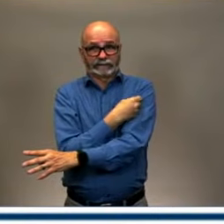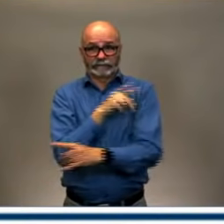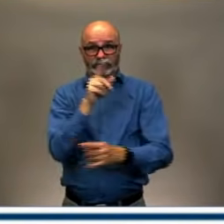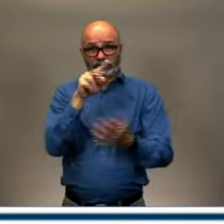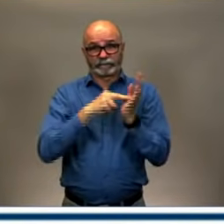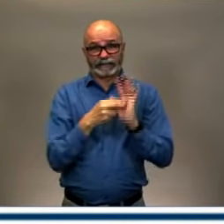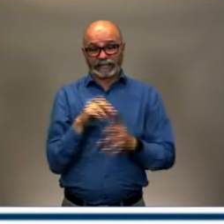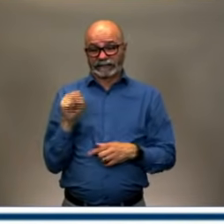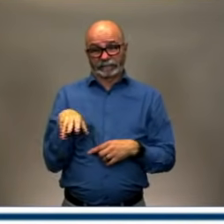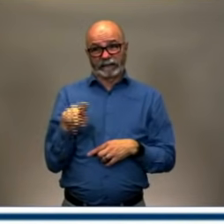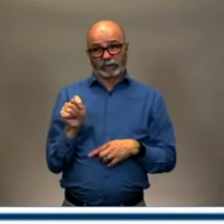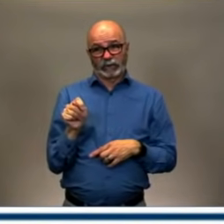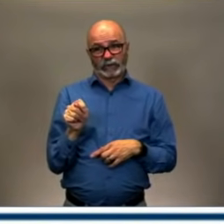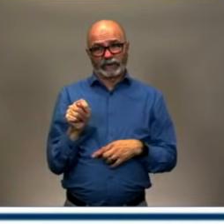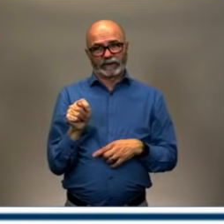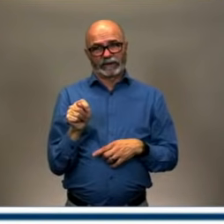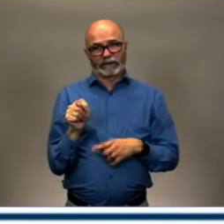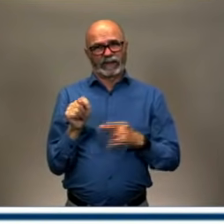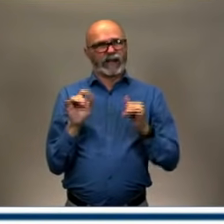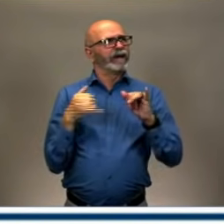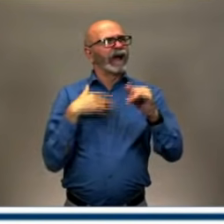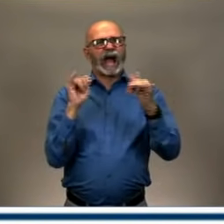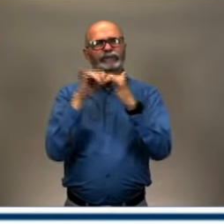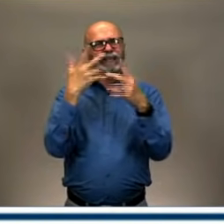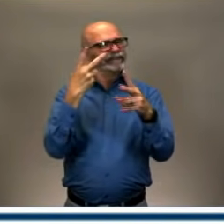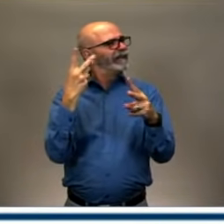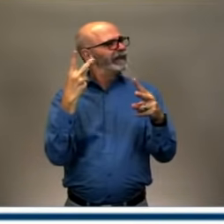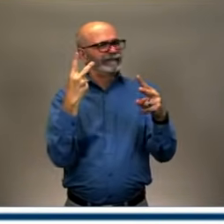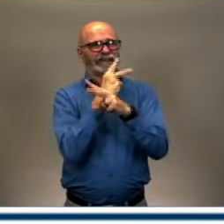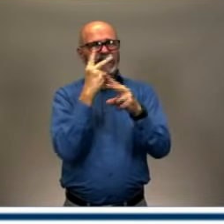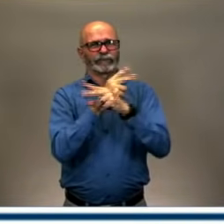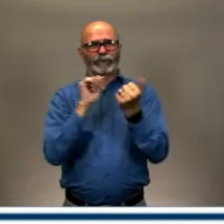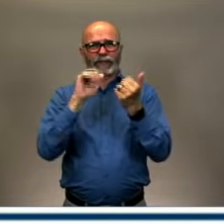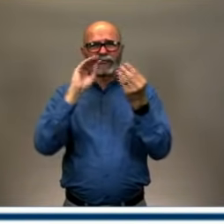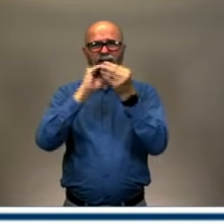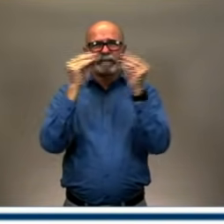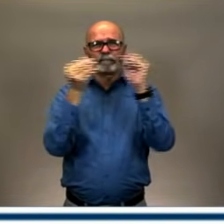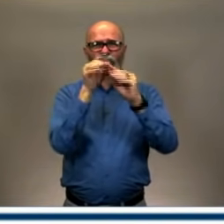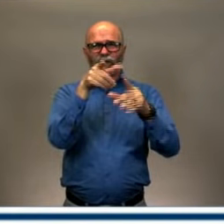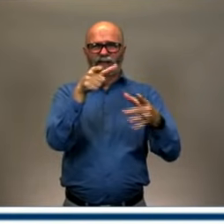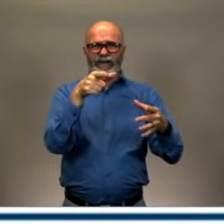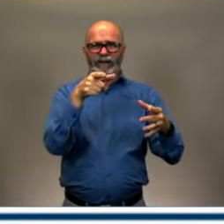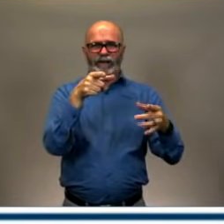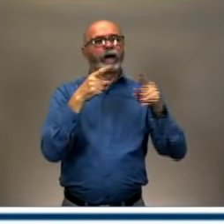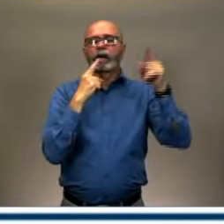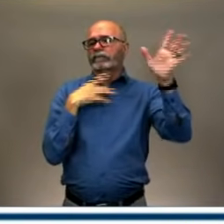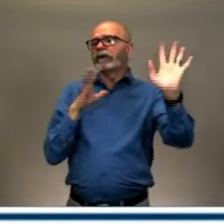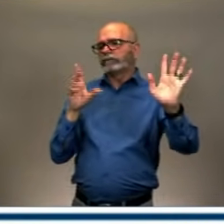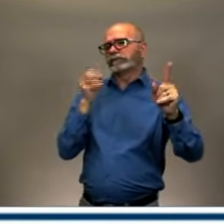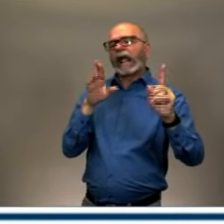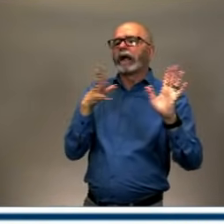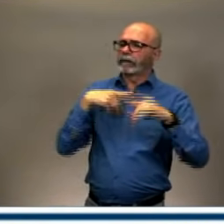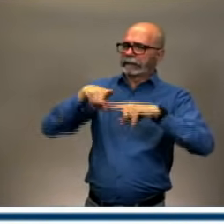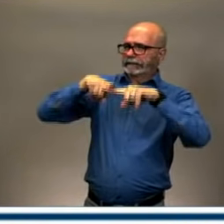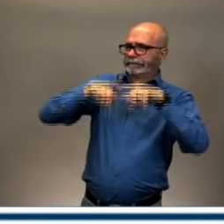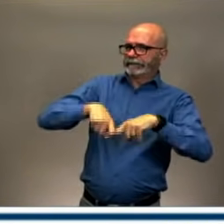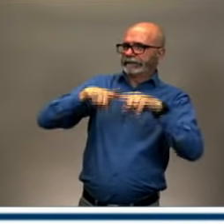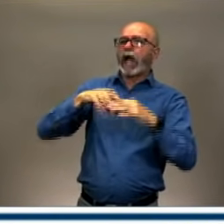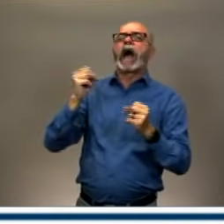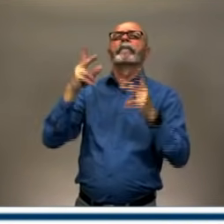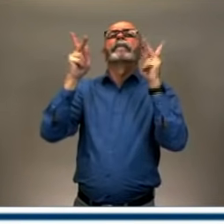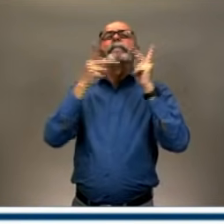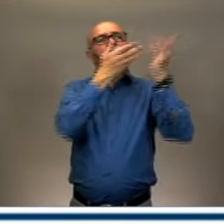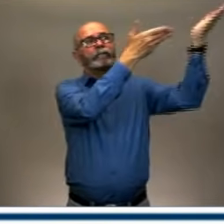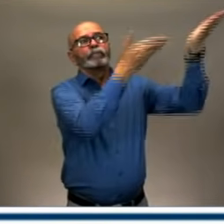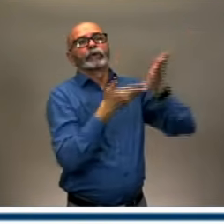that's simply based on the predicted delivery of the amounts of vaccine we'll start to get when we get into phase 2,